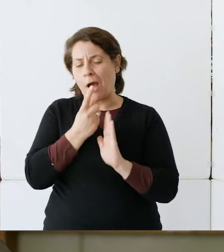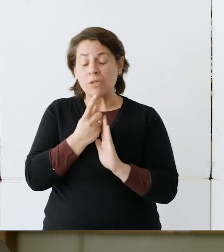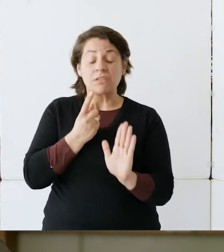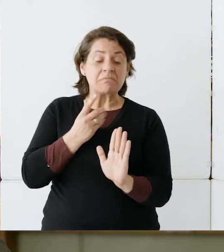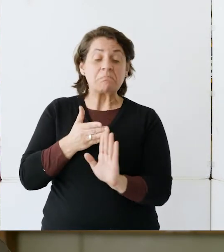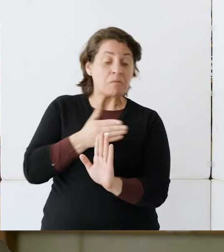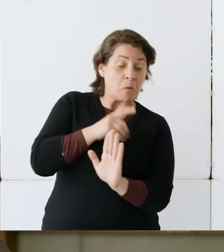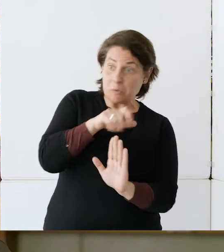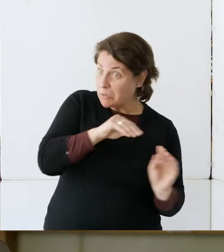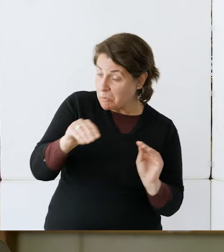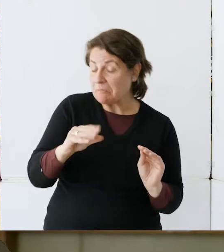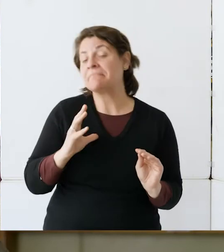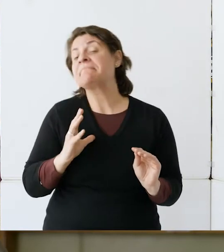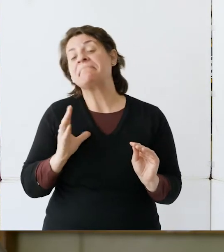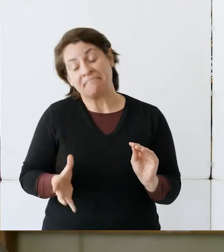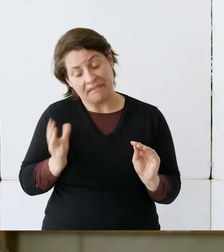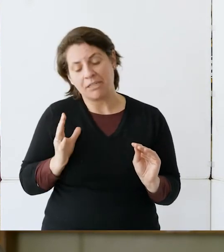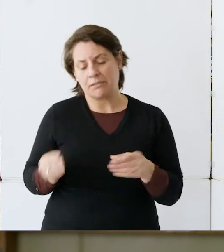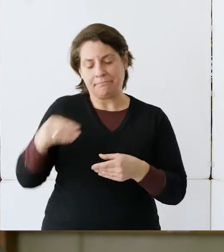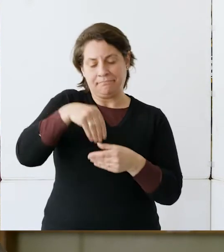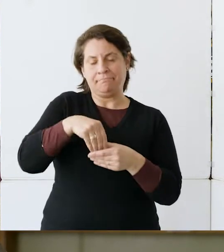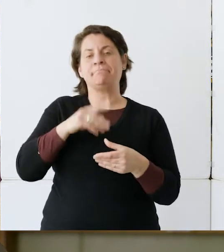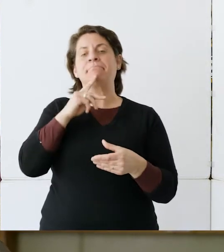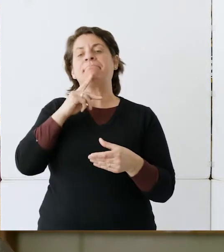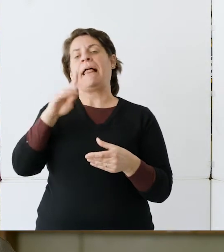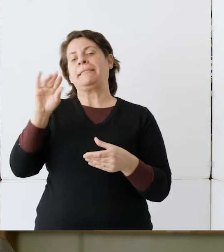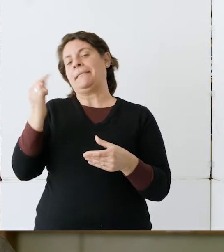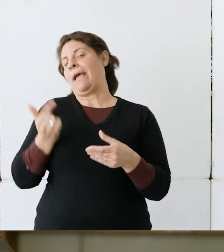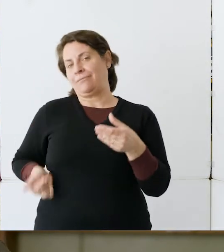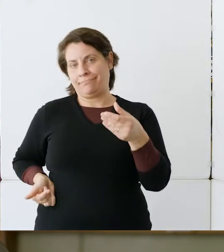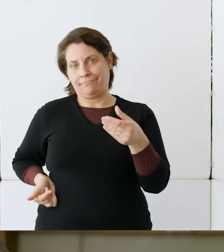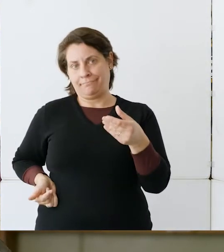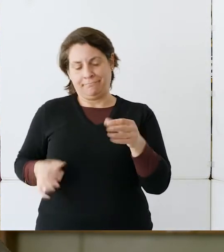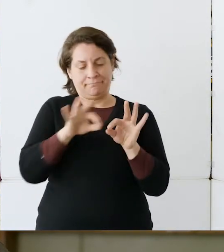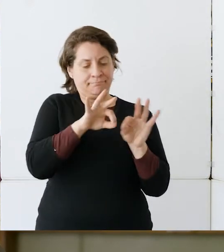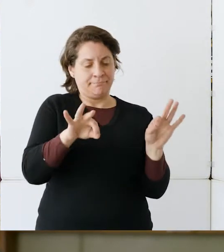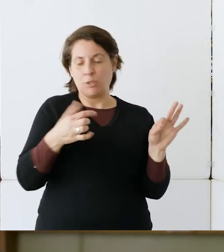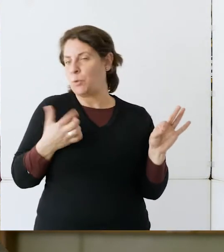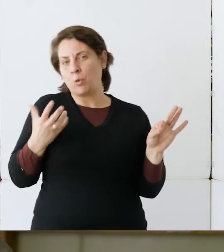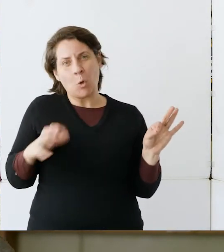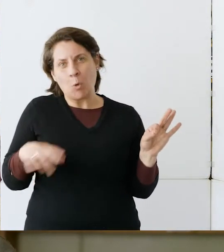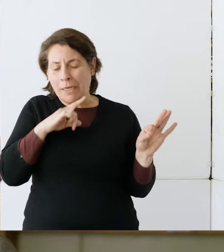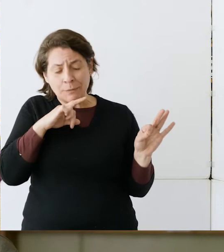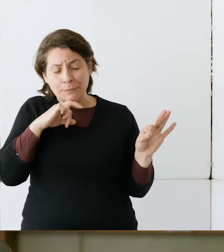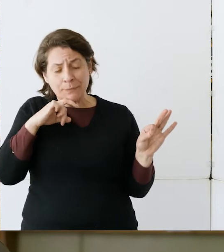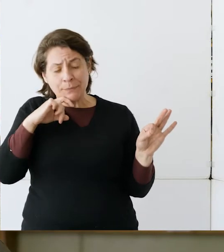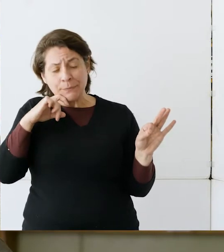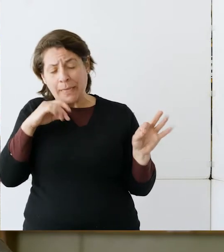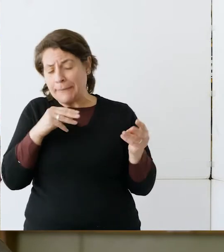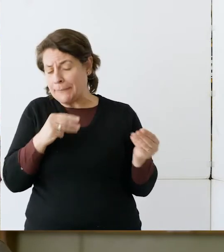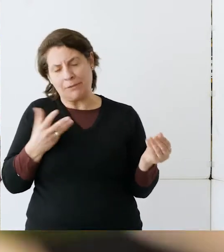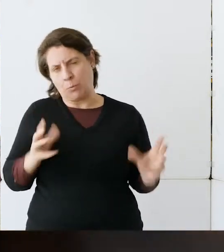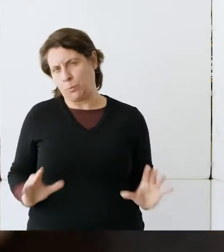home before those 2 hours are over, I suggest you put them in a little Ziploc baggie because the clay tends to crumble a little bit as